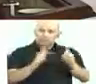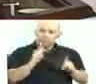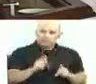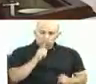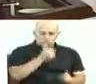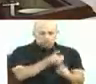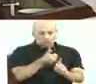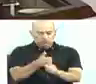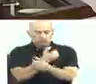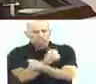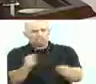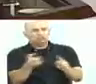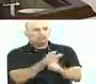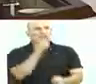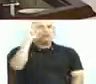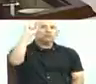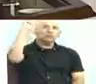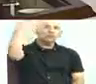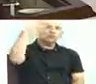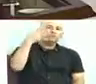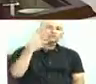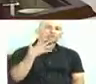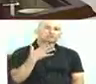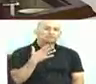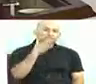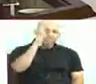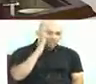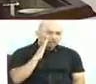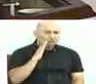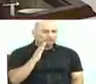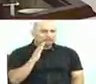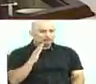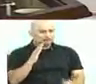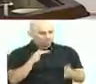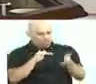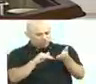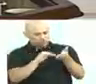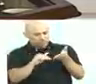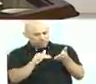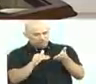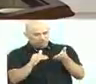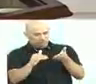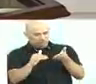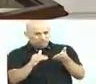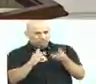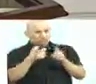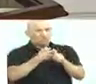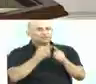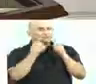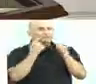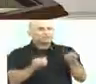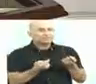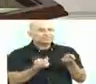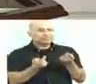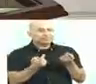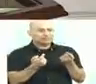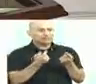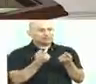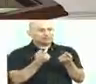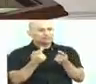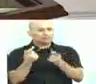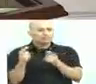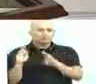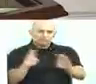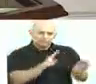been saved by the grace of God and have been forgiven of their sin. Treating one another